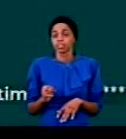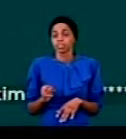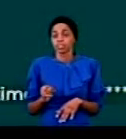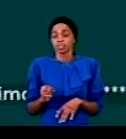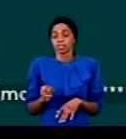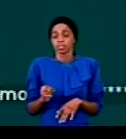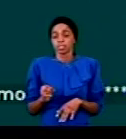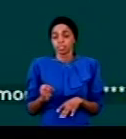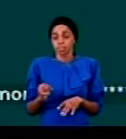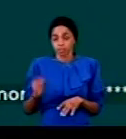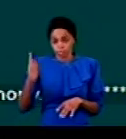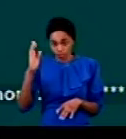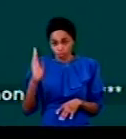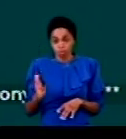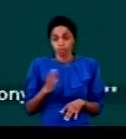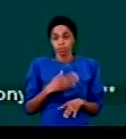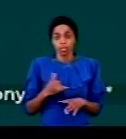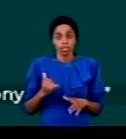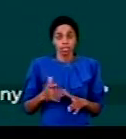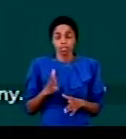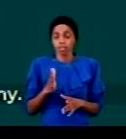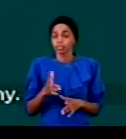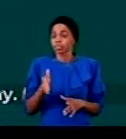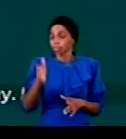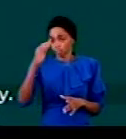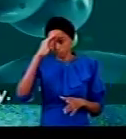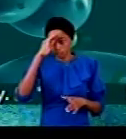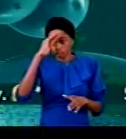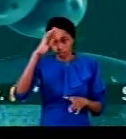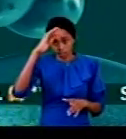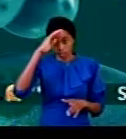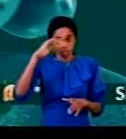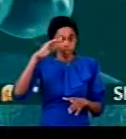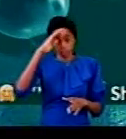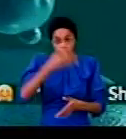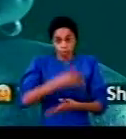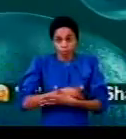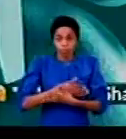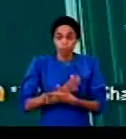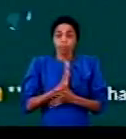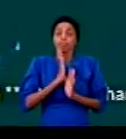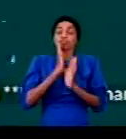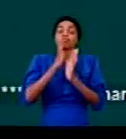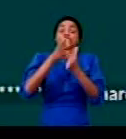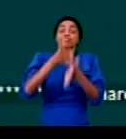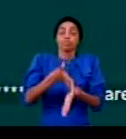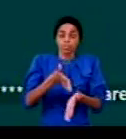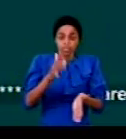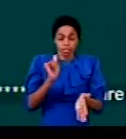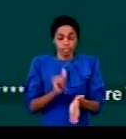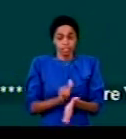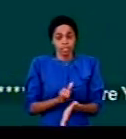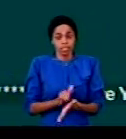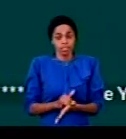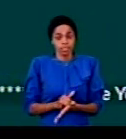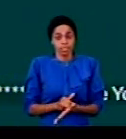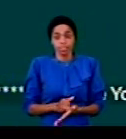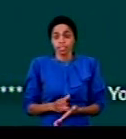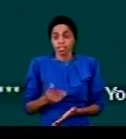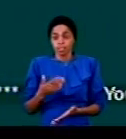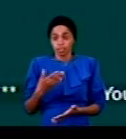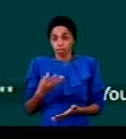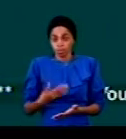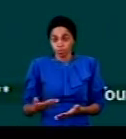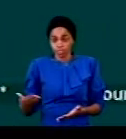as we broadcast live from Port Harcourt, Nigeria. Port Harcourt, South